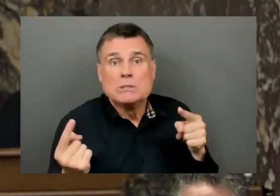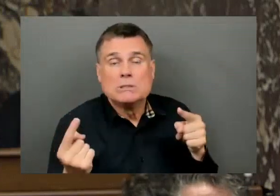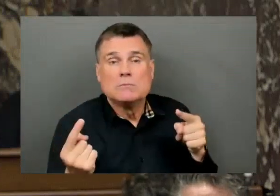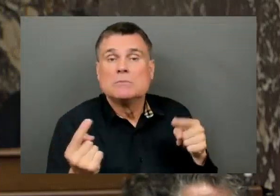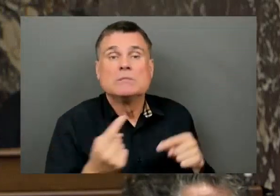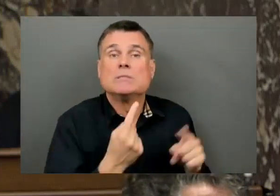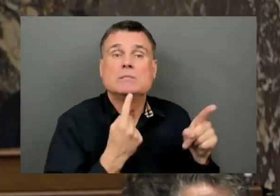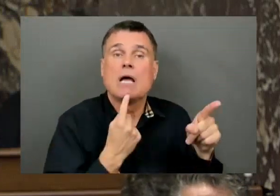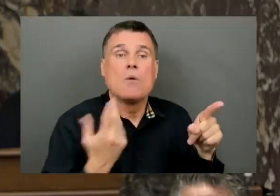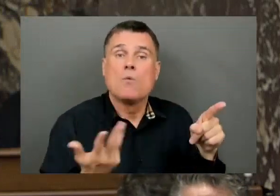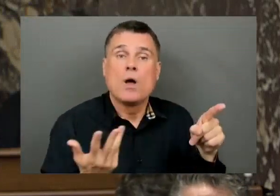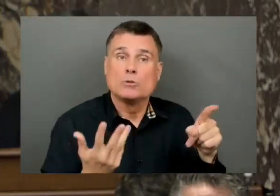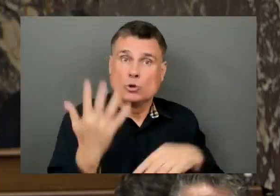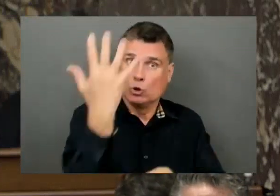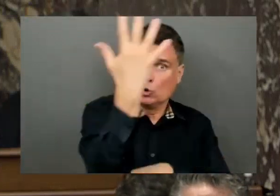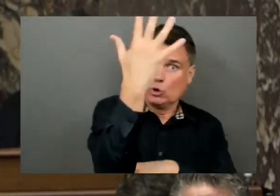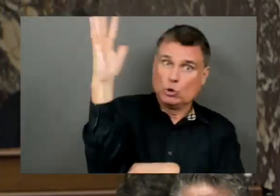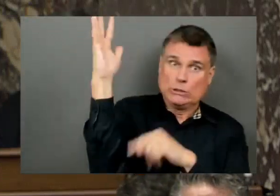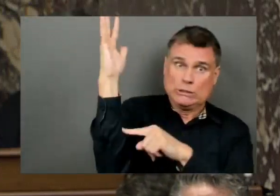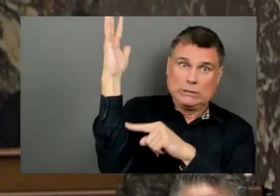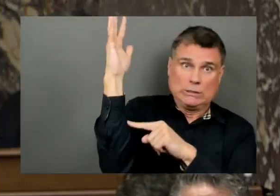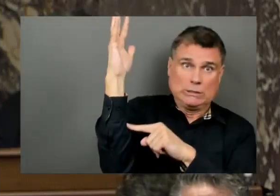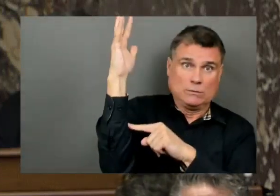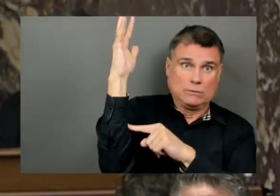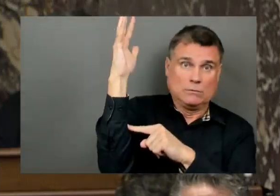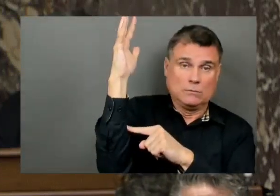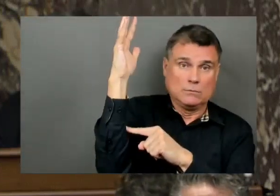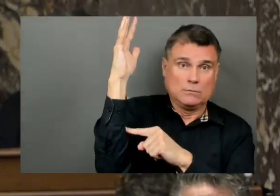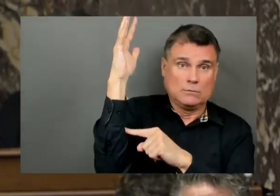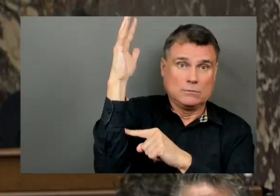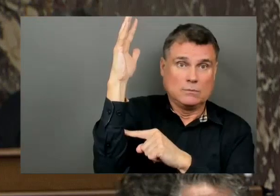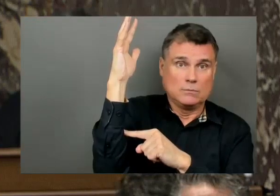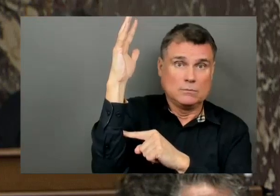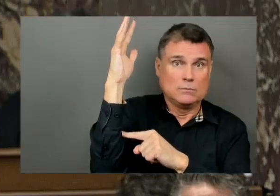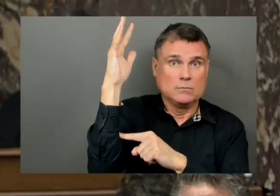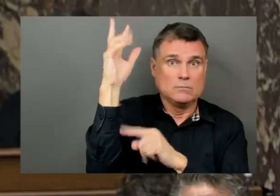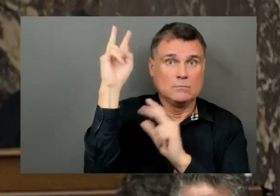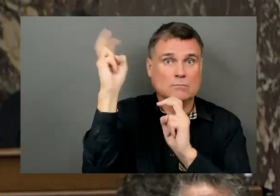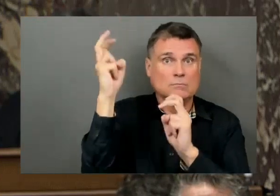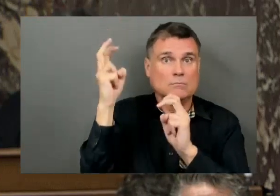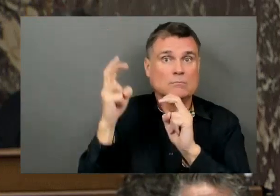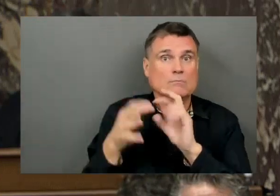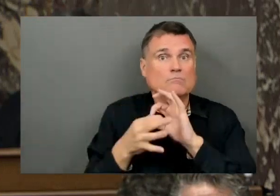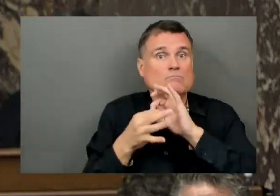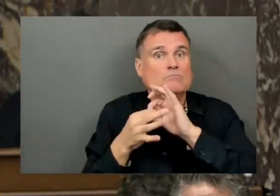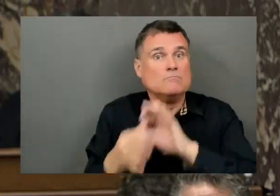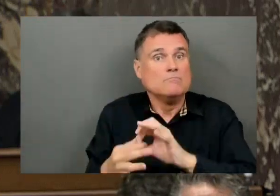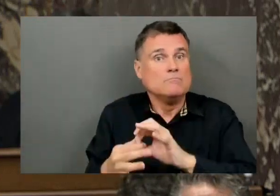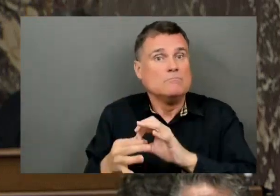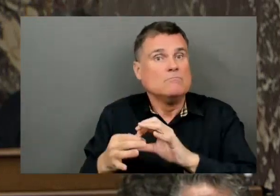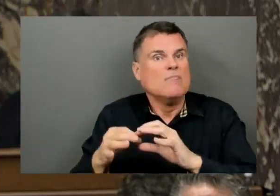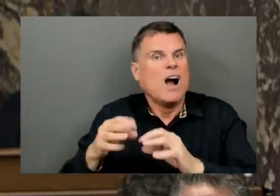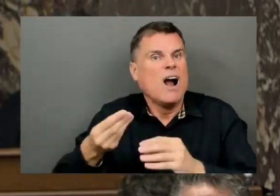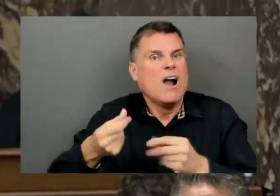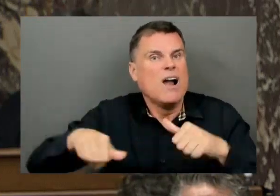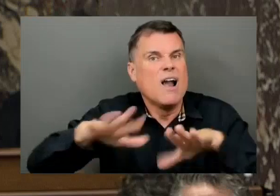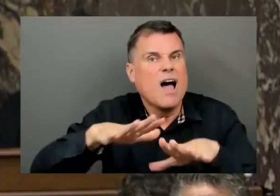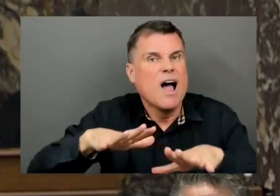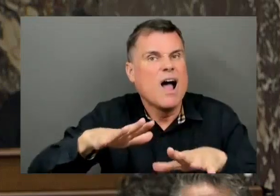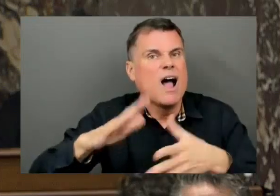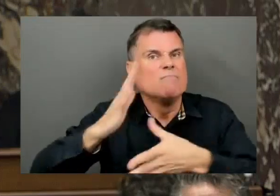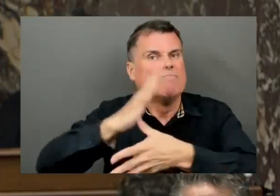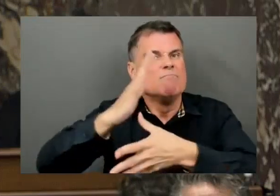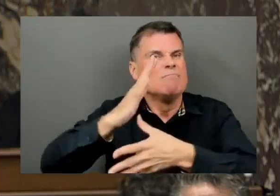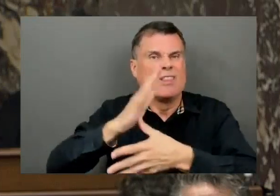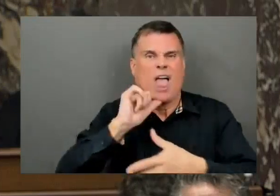deferred instead. Some First Nations don't support proposed deferrals at all and prefer to continue forest activity within